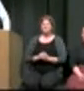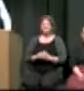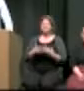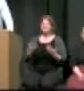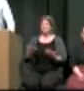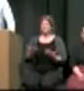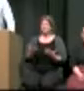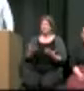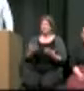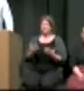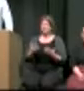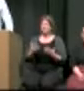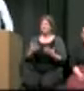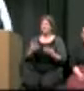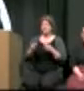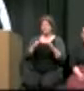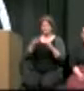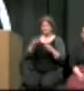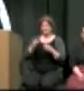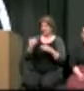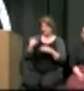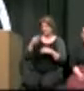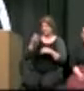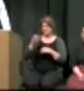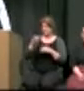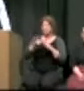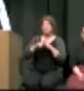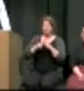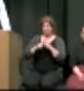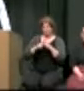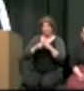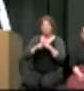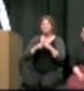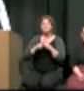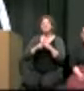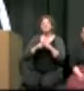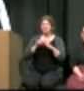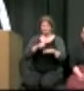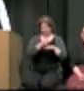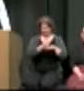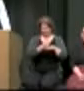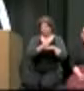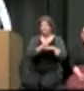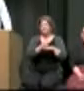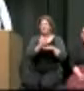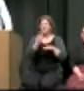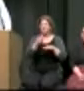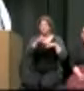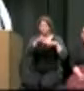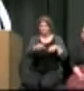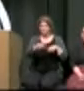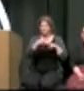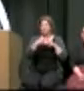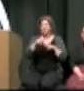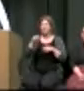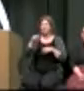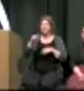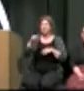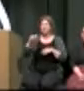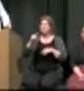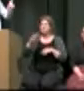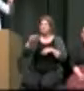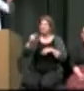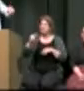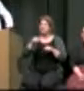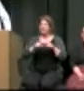So with that, we started last May and mobilized to the site. We have two main staging areas. The